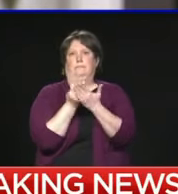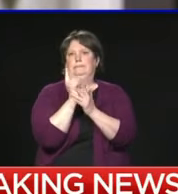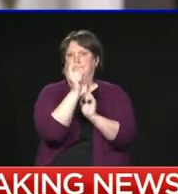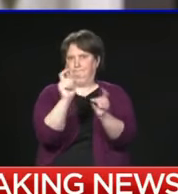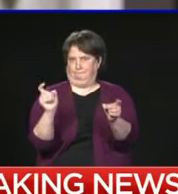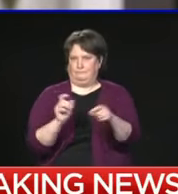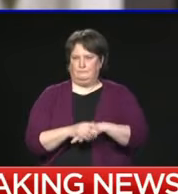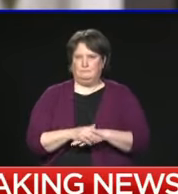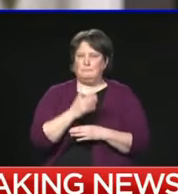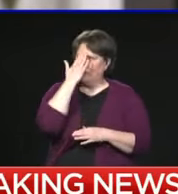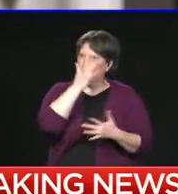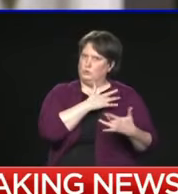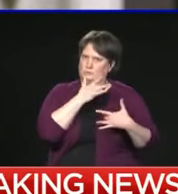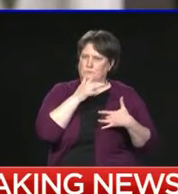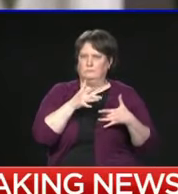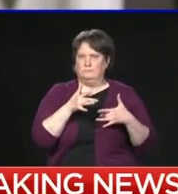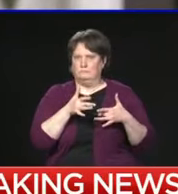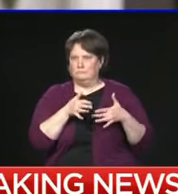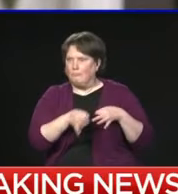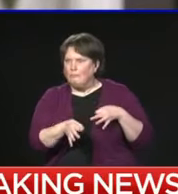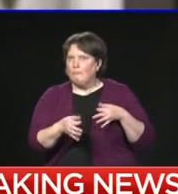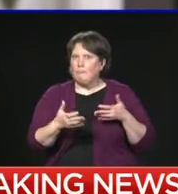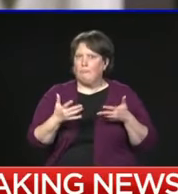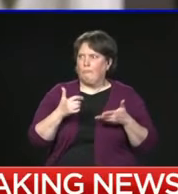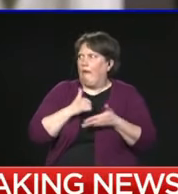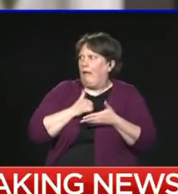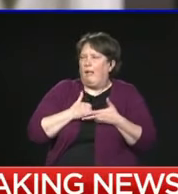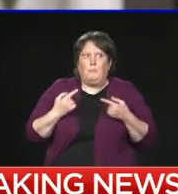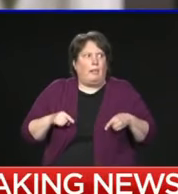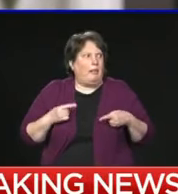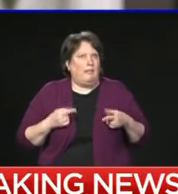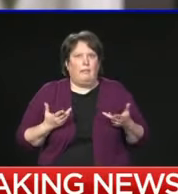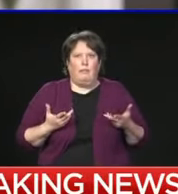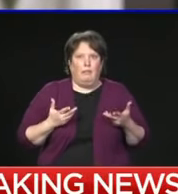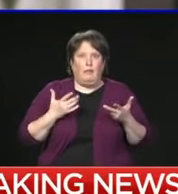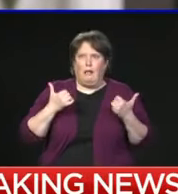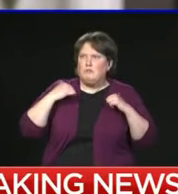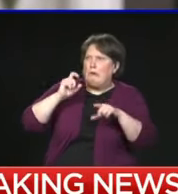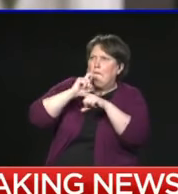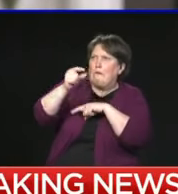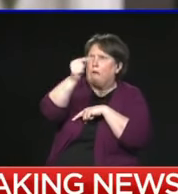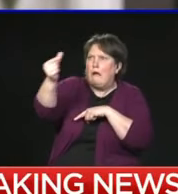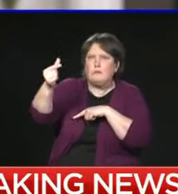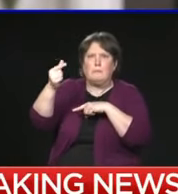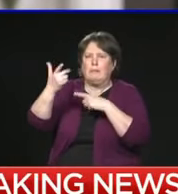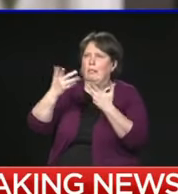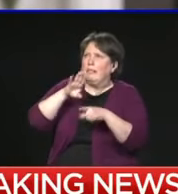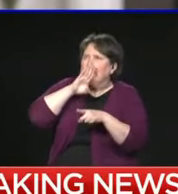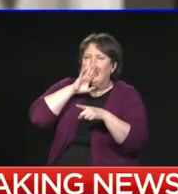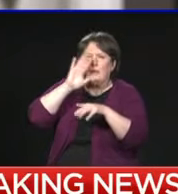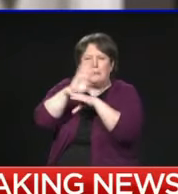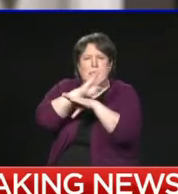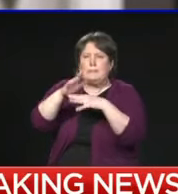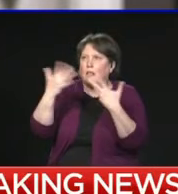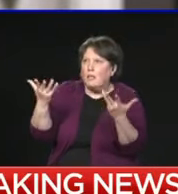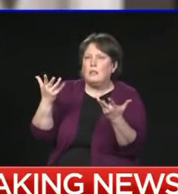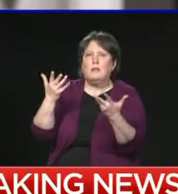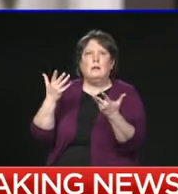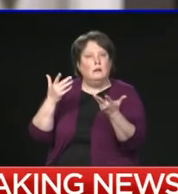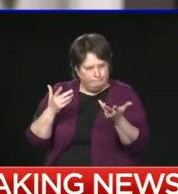delays. Families are worried about when they'll get help. It can be hard to get through on the line, and that is frustrating.